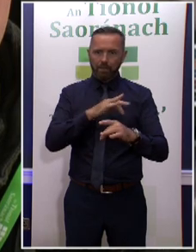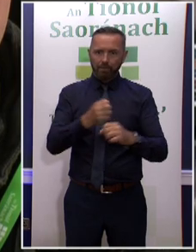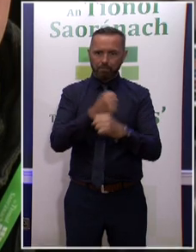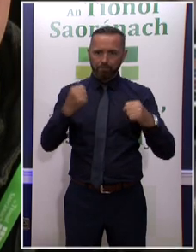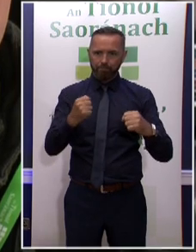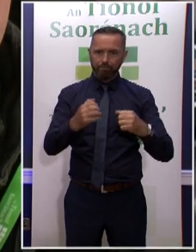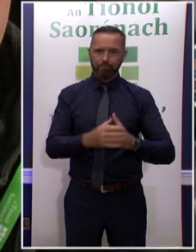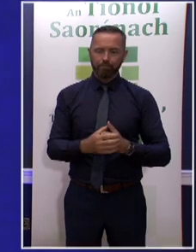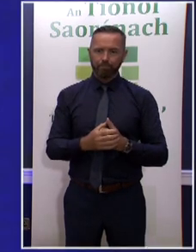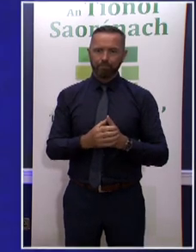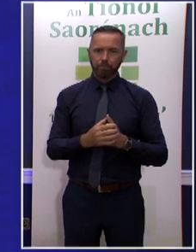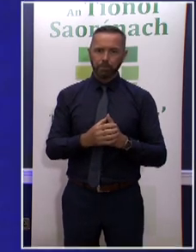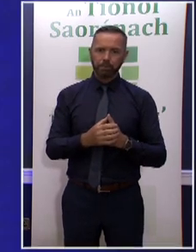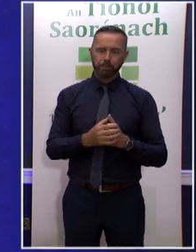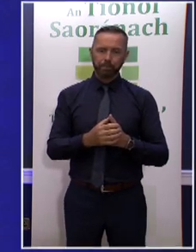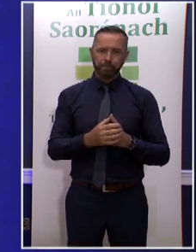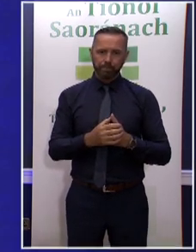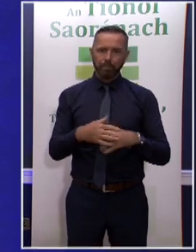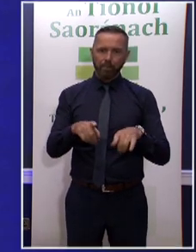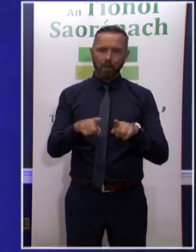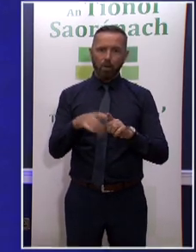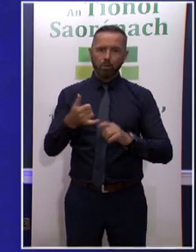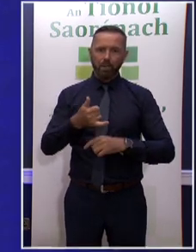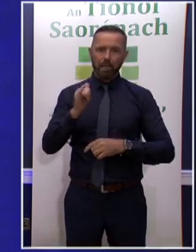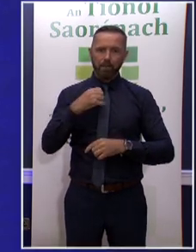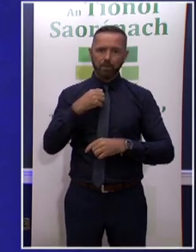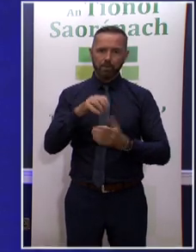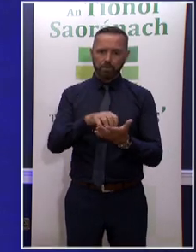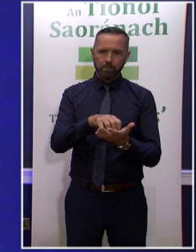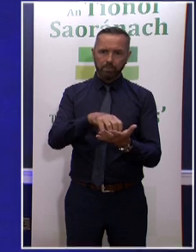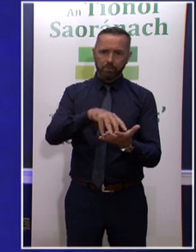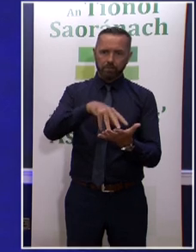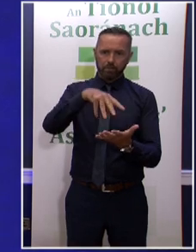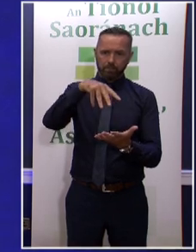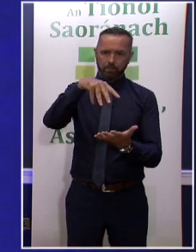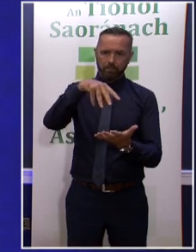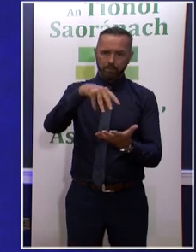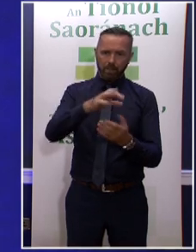invincible. They're also able to mushroom up. They kind of stand